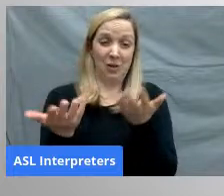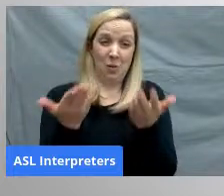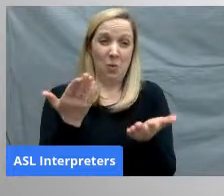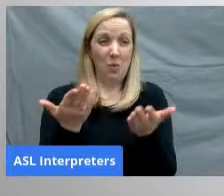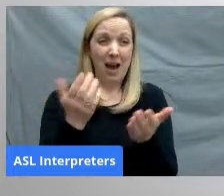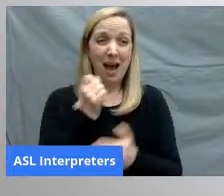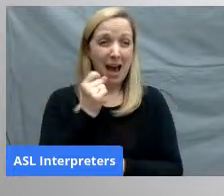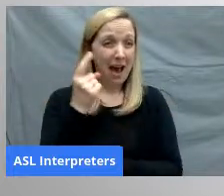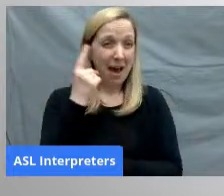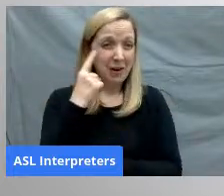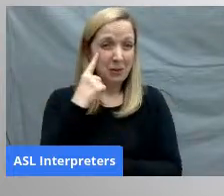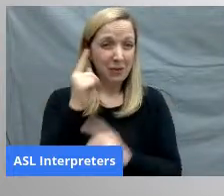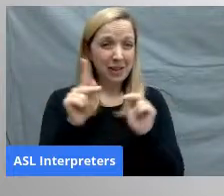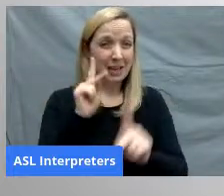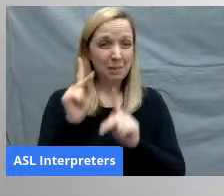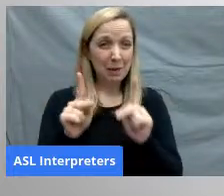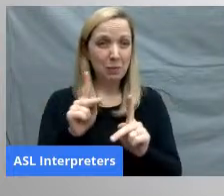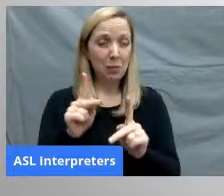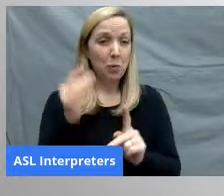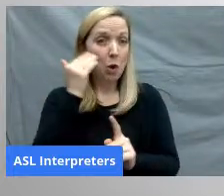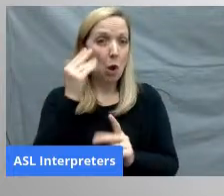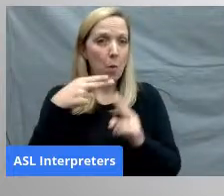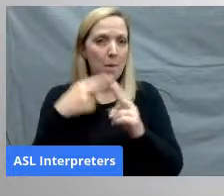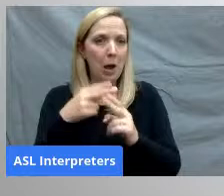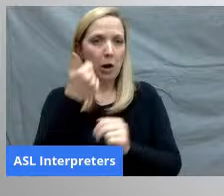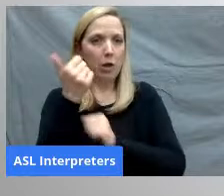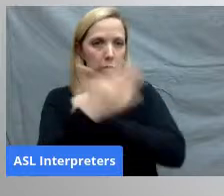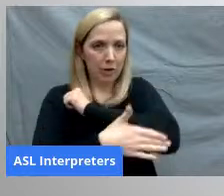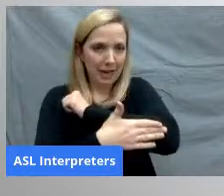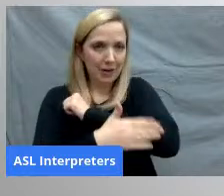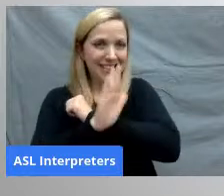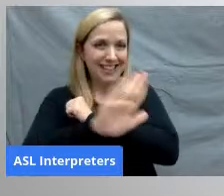think people are as aware of them.